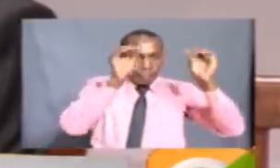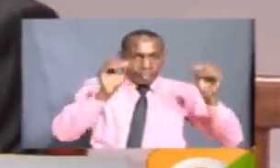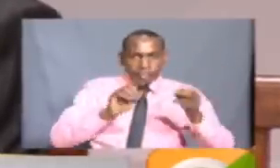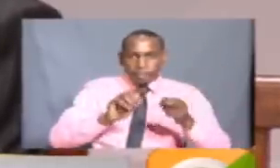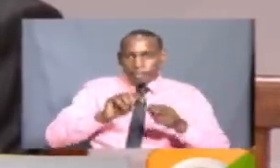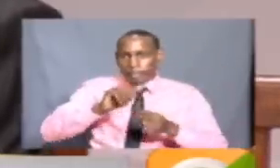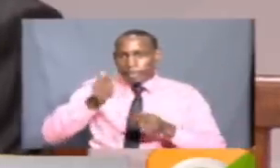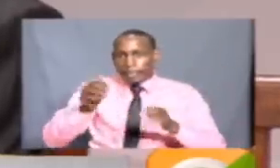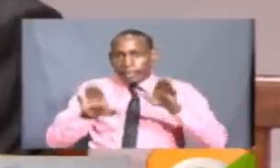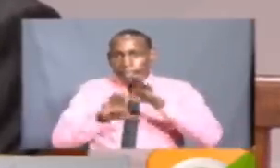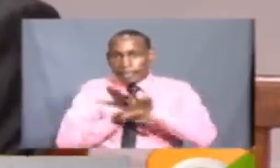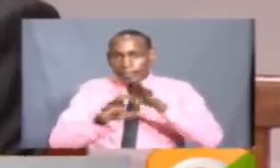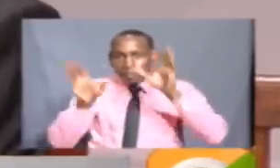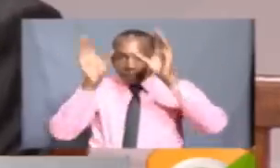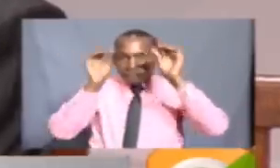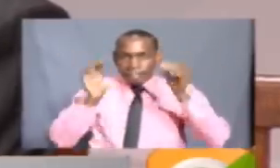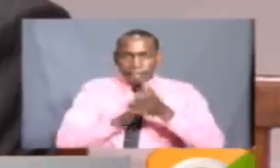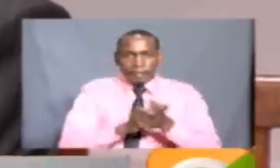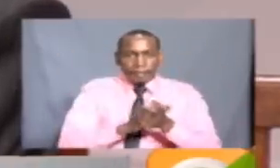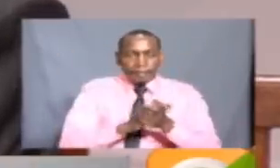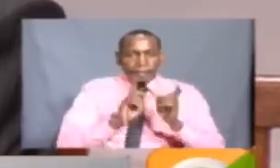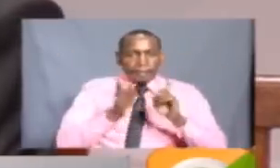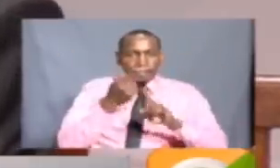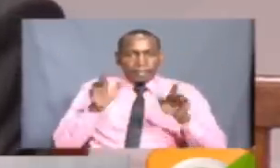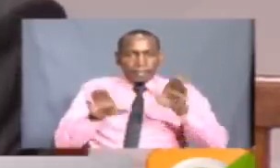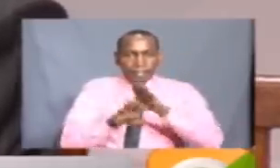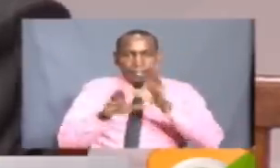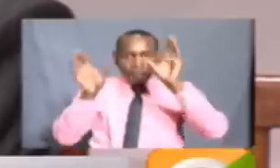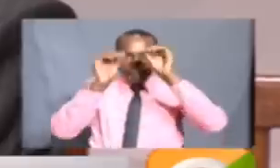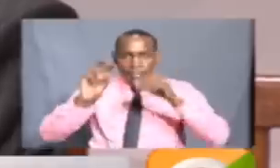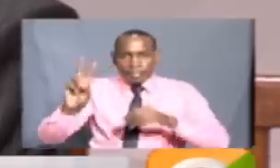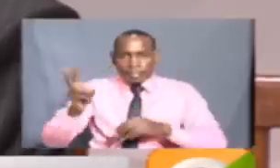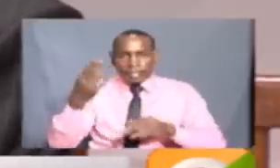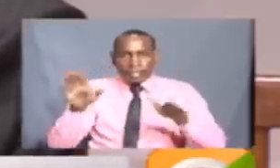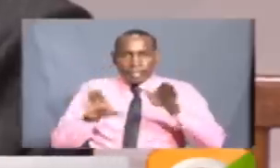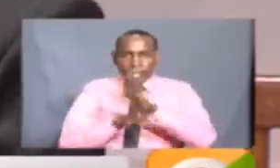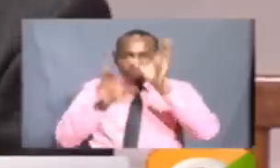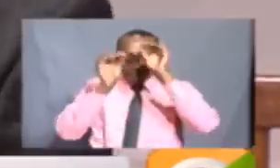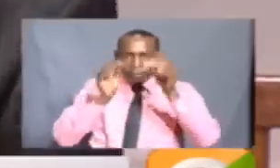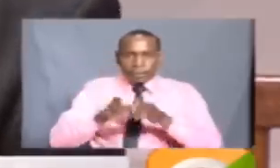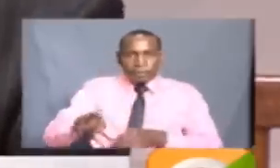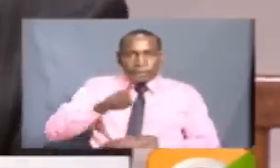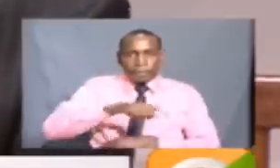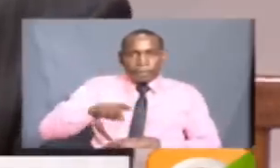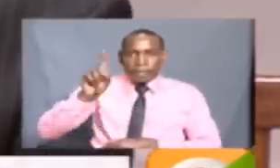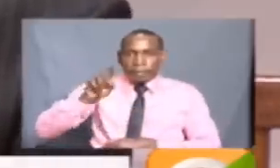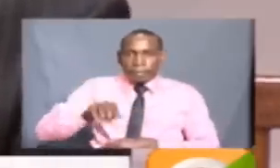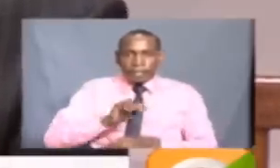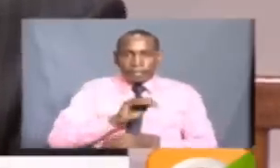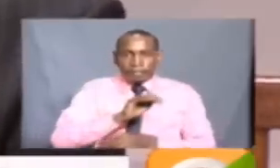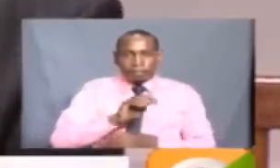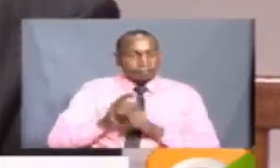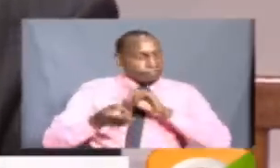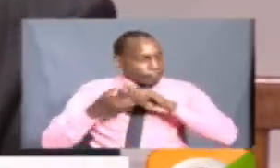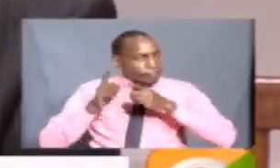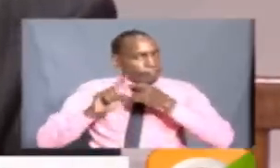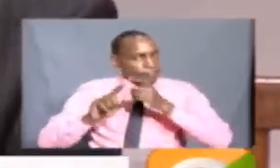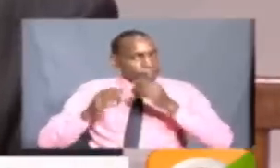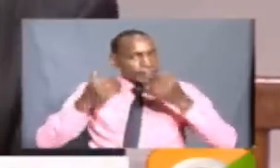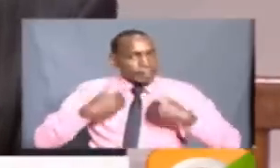will be deputy president, first deputy president, second deputy president, we must also ask ourselves the question,